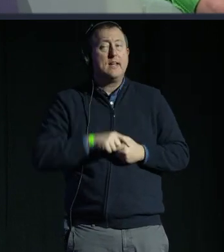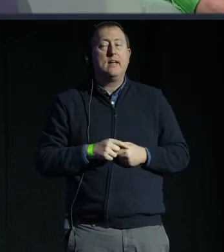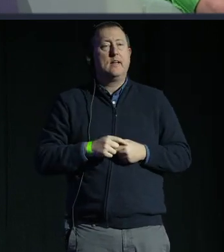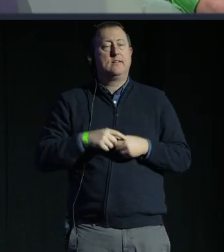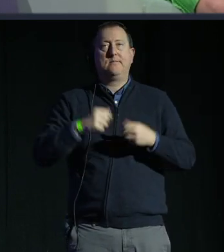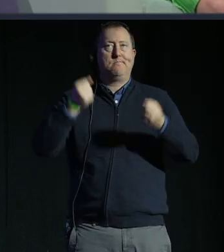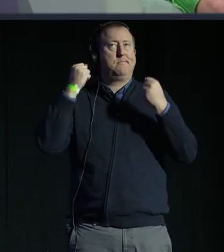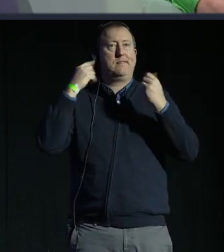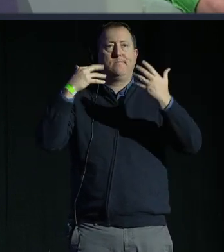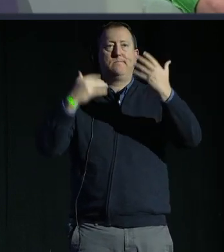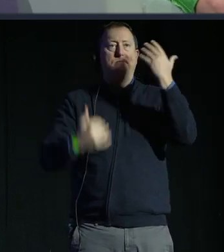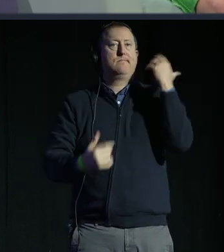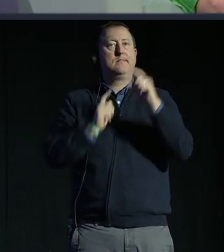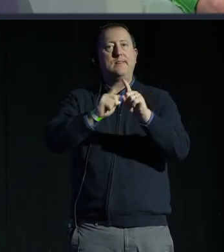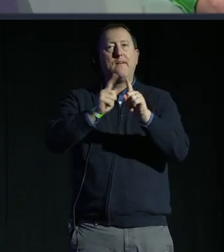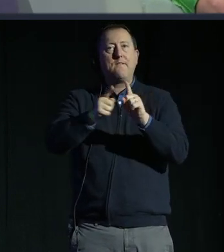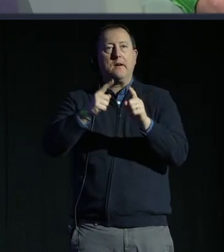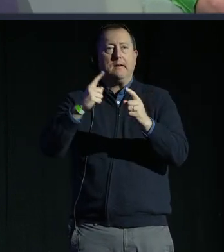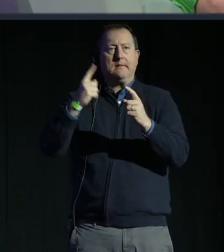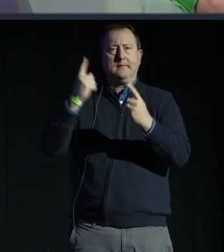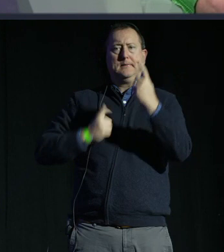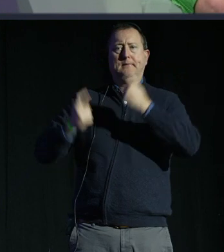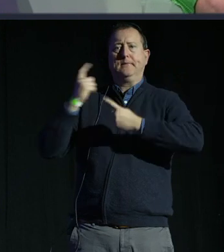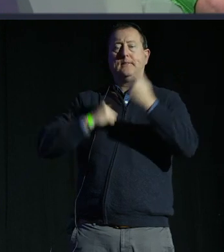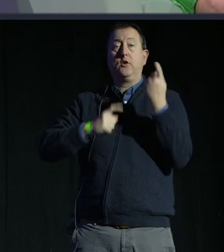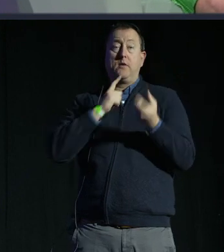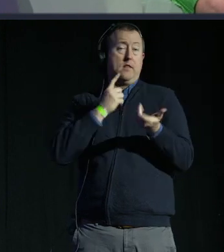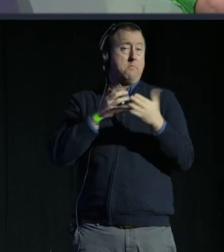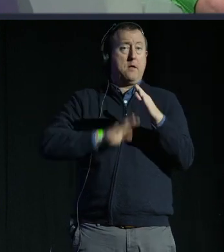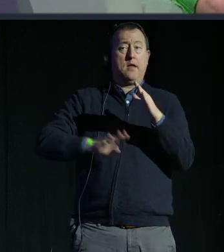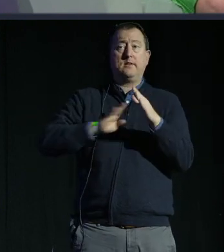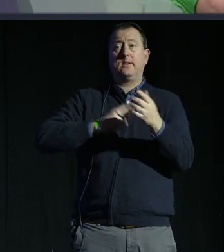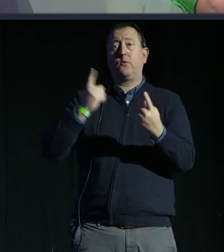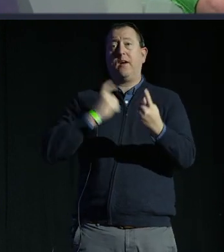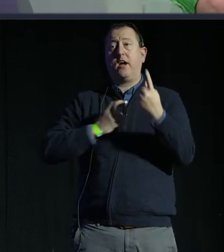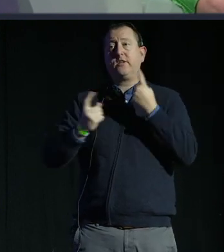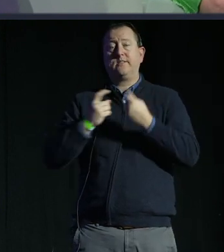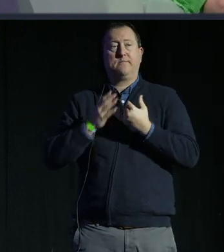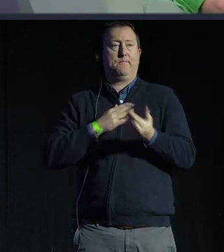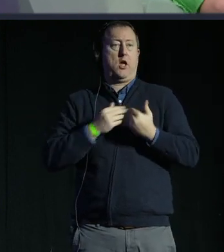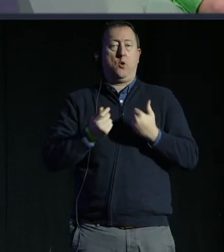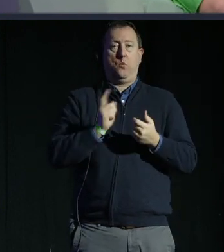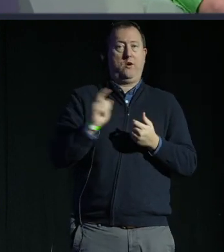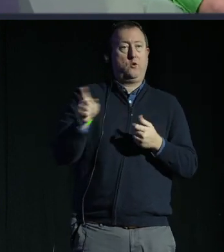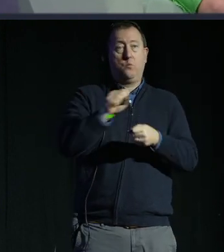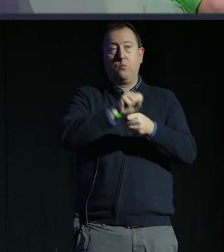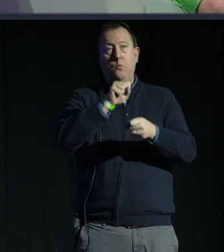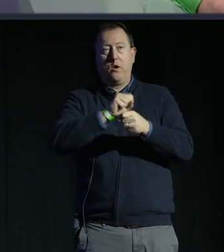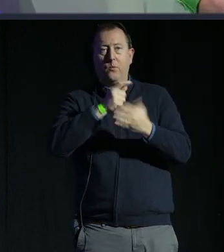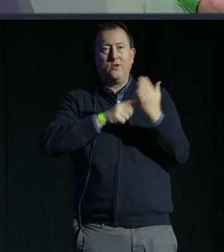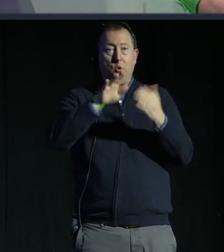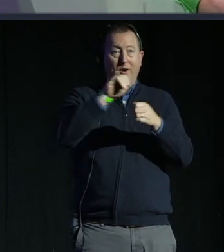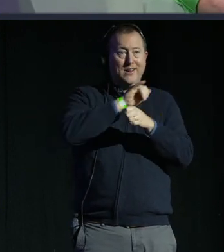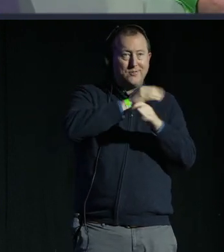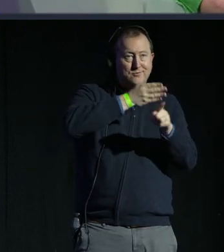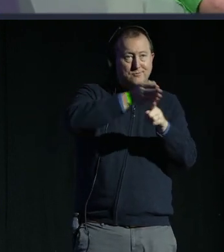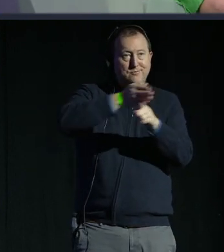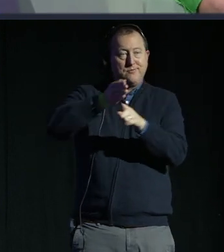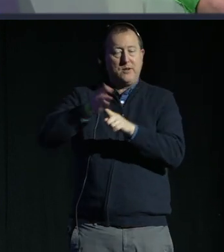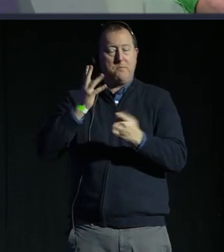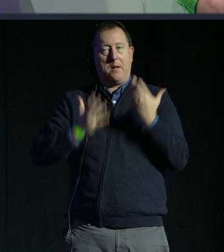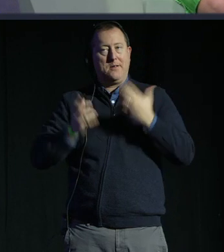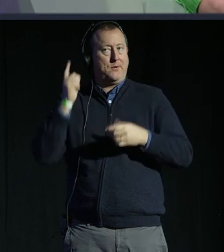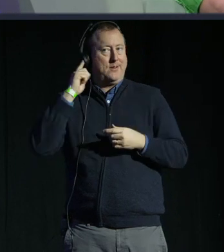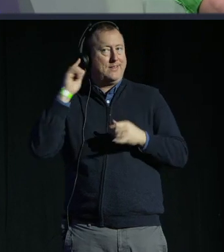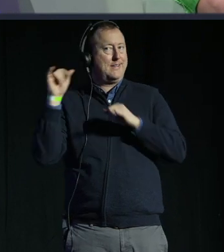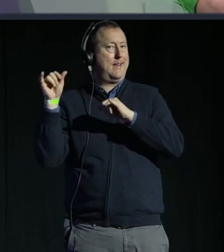1,000 other things, and they're really just basic questions that, you know, regardless of what industry you come from, you're probably going to hear those same